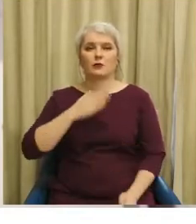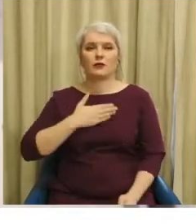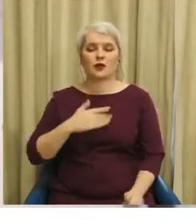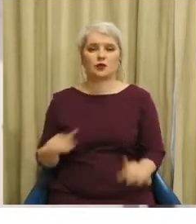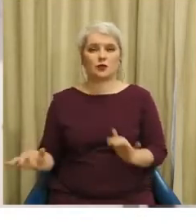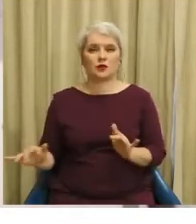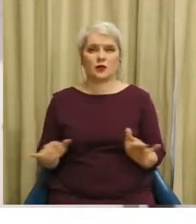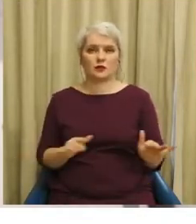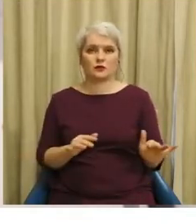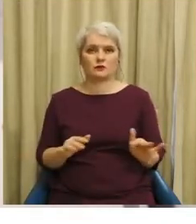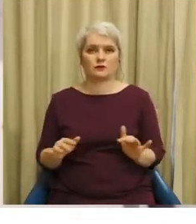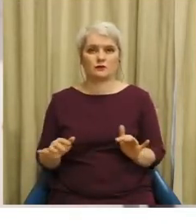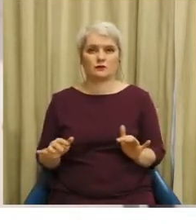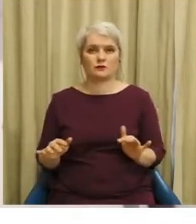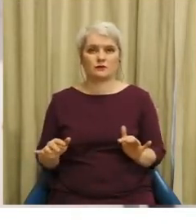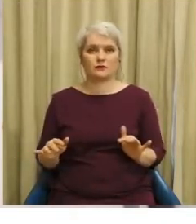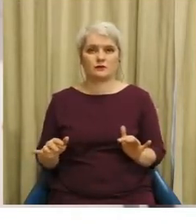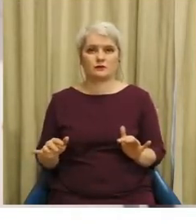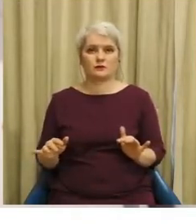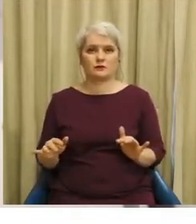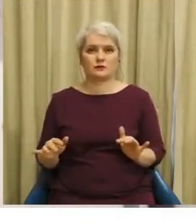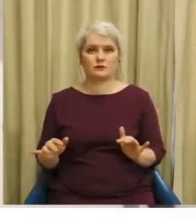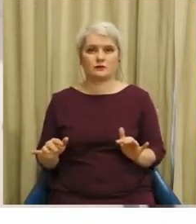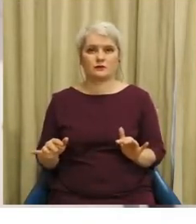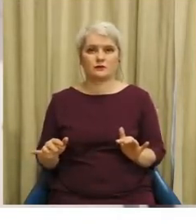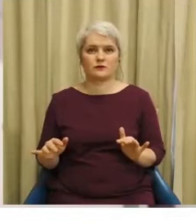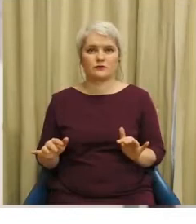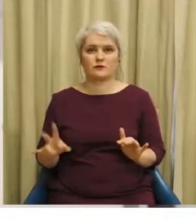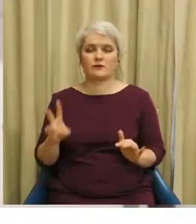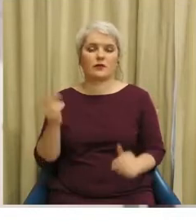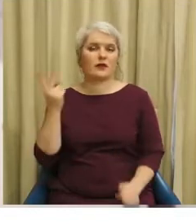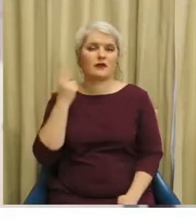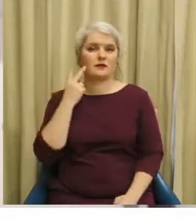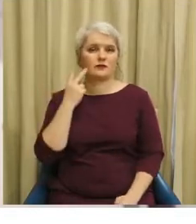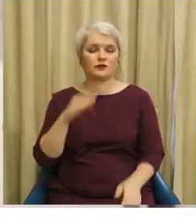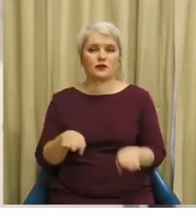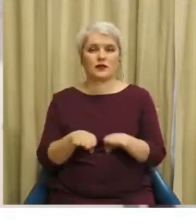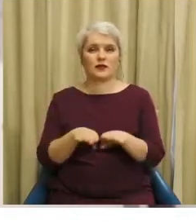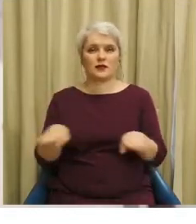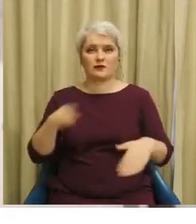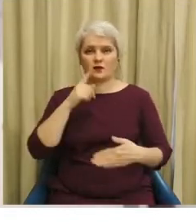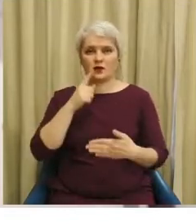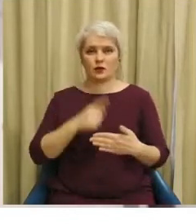a trusted people there that can help